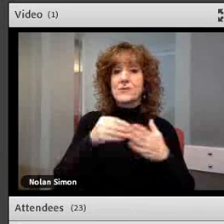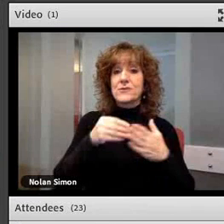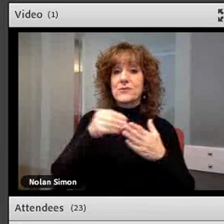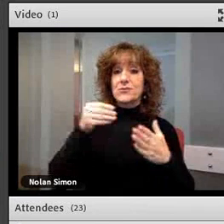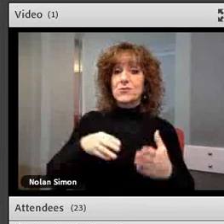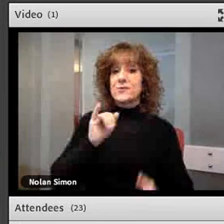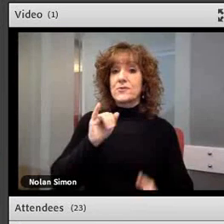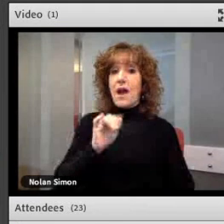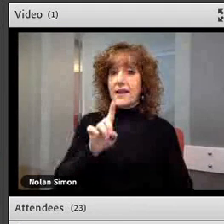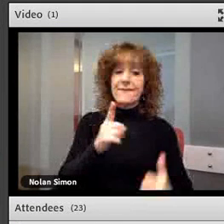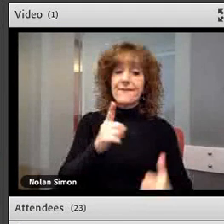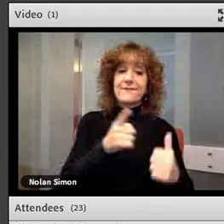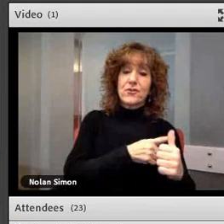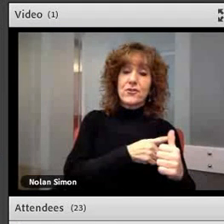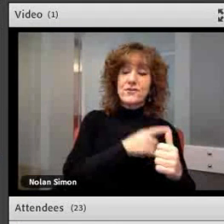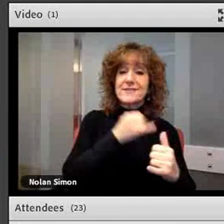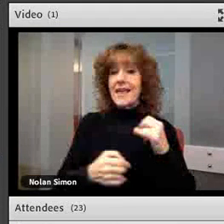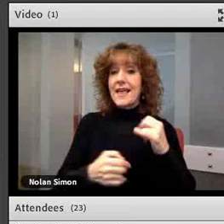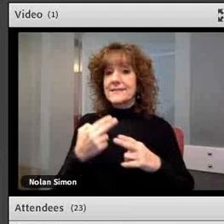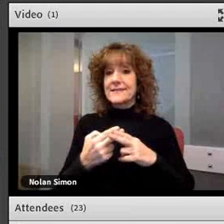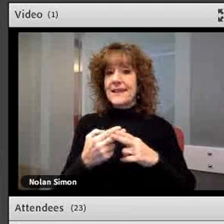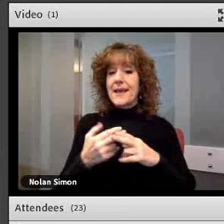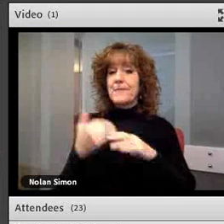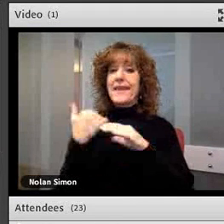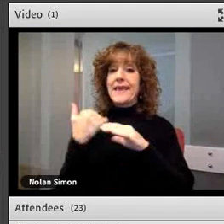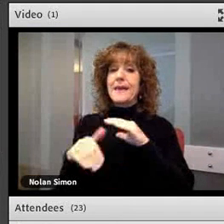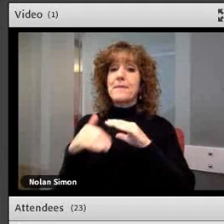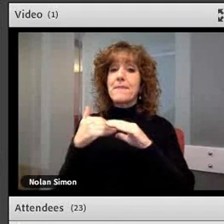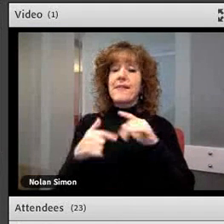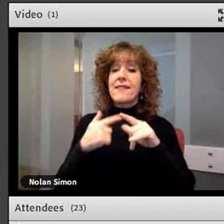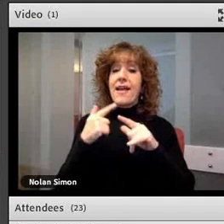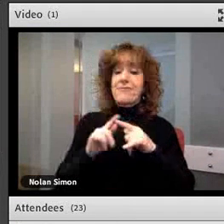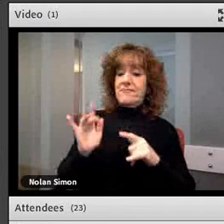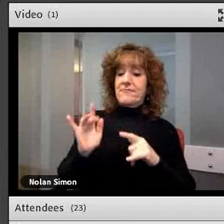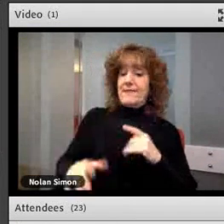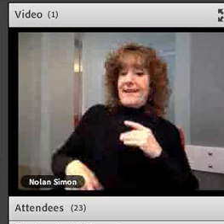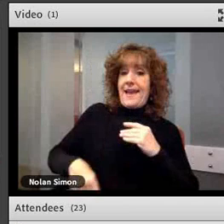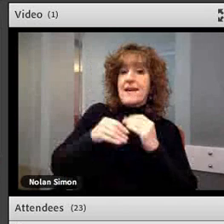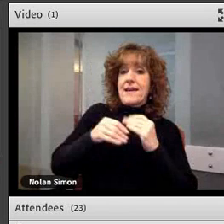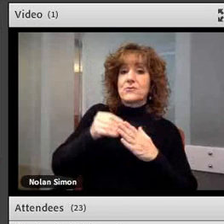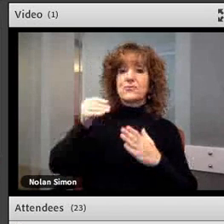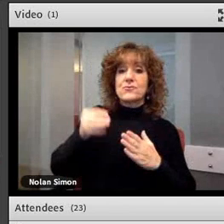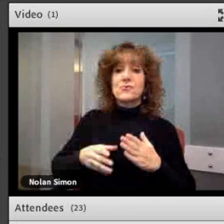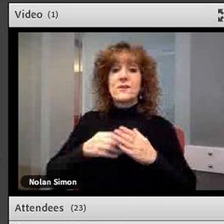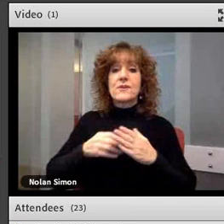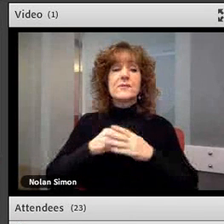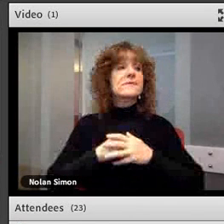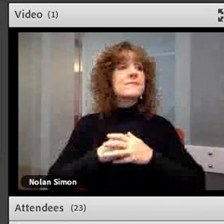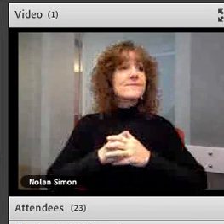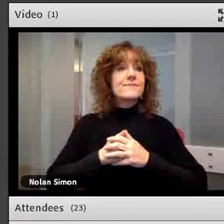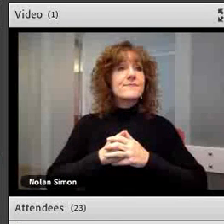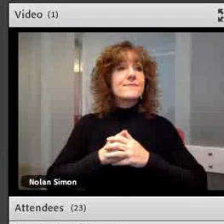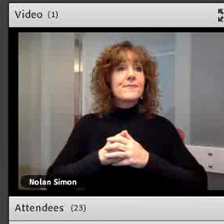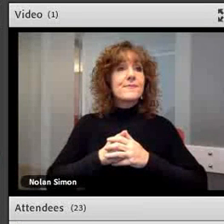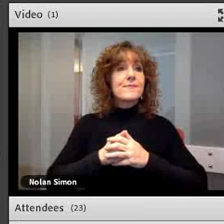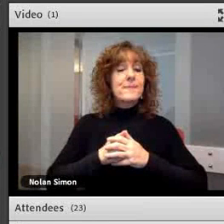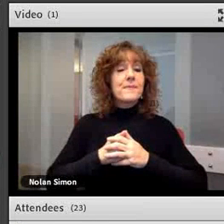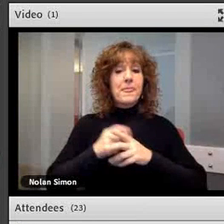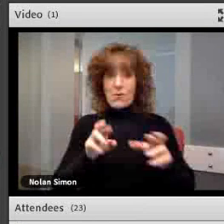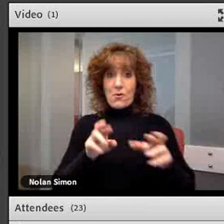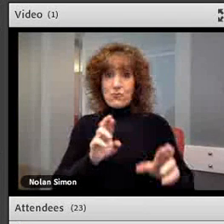ID, first name, last name, and their email address, and then just put add student. Now, when you actually